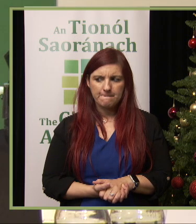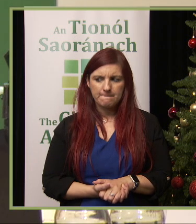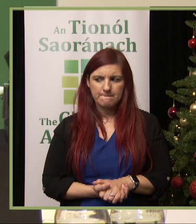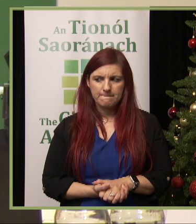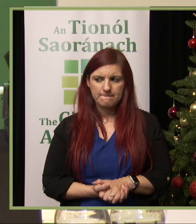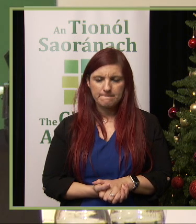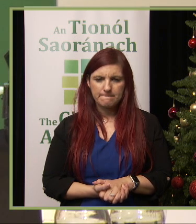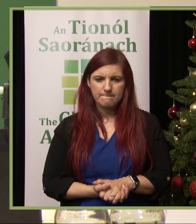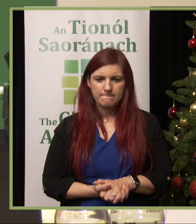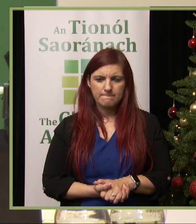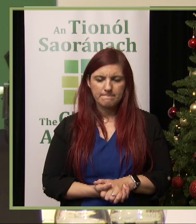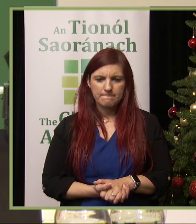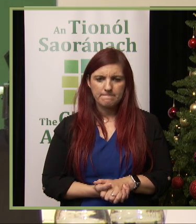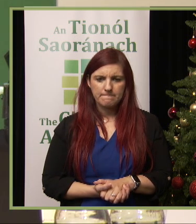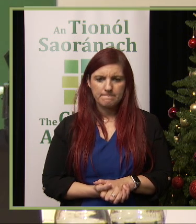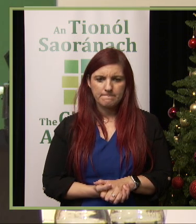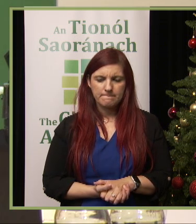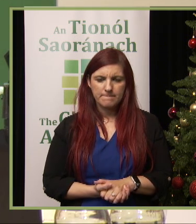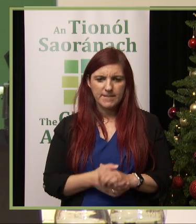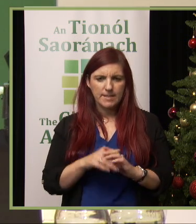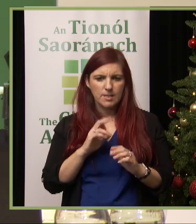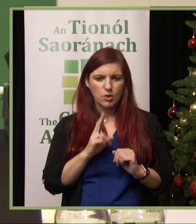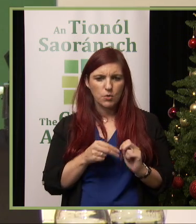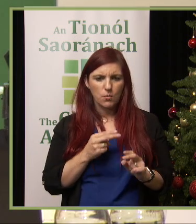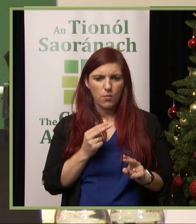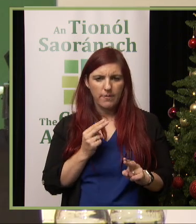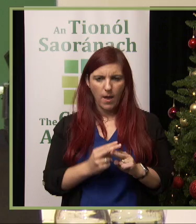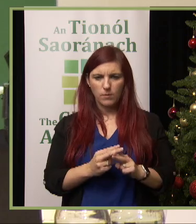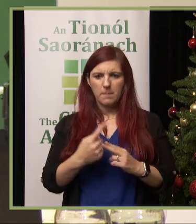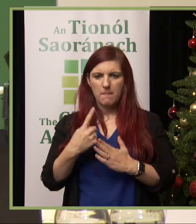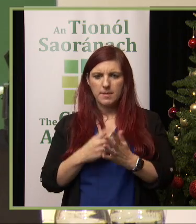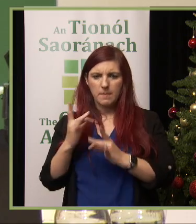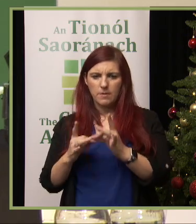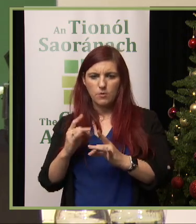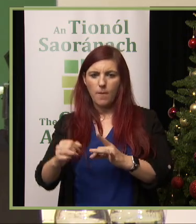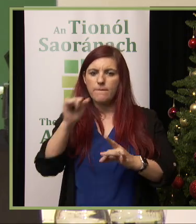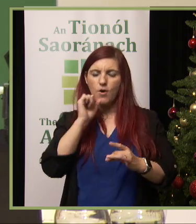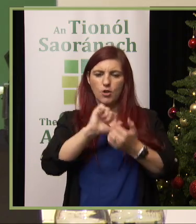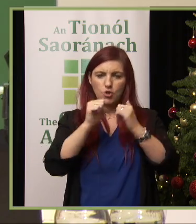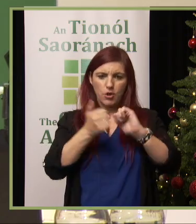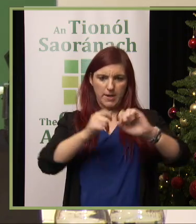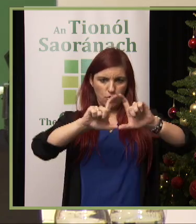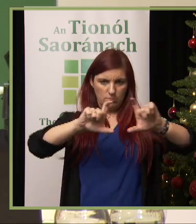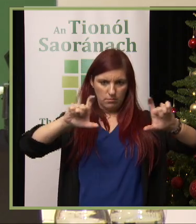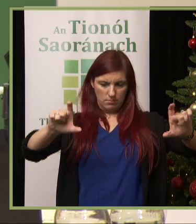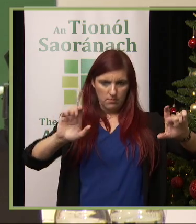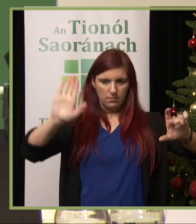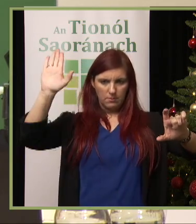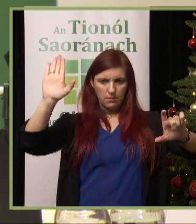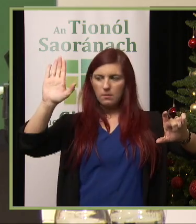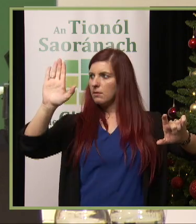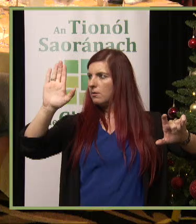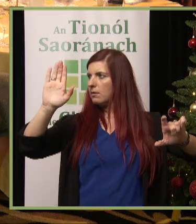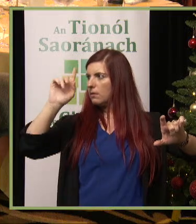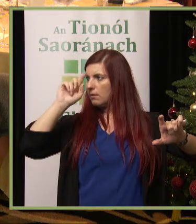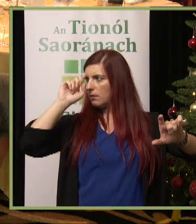So without, in order to hold policymakers and citizens to account, that first change that's been made, all in favour, raise your